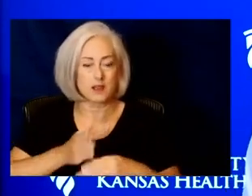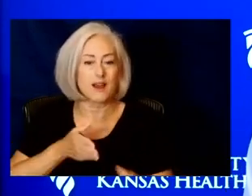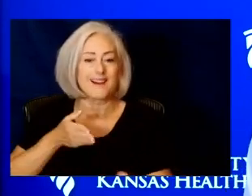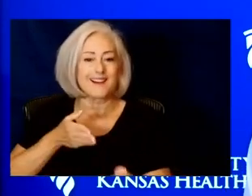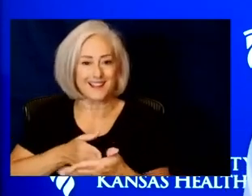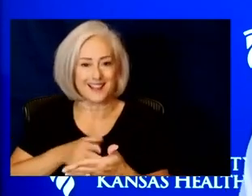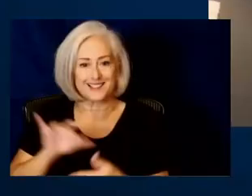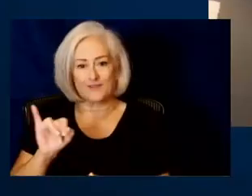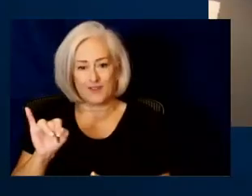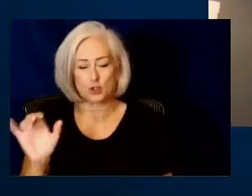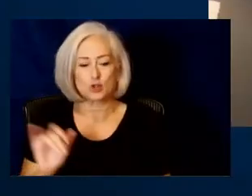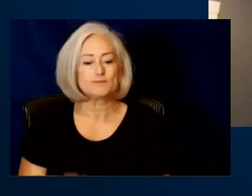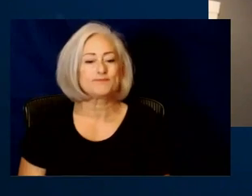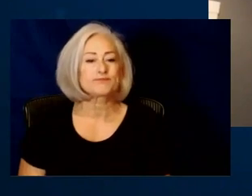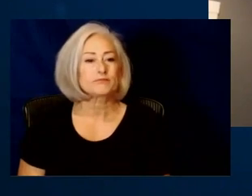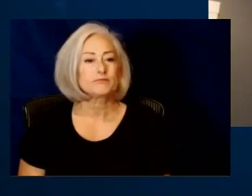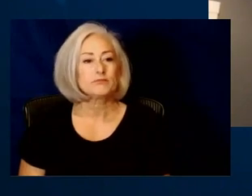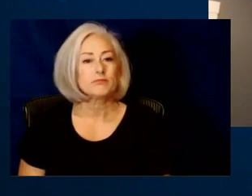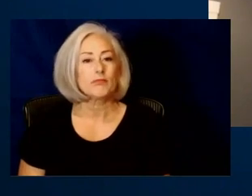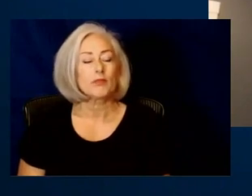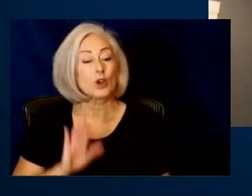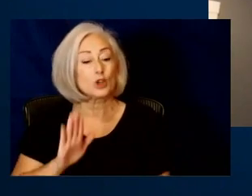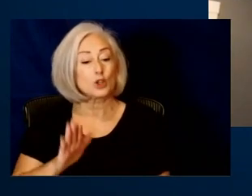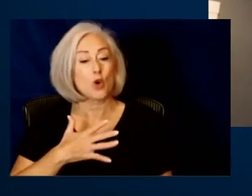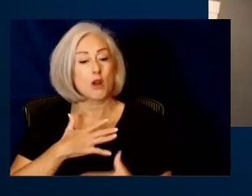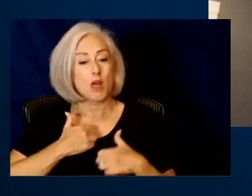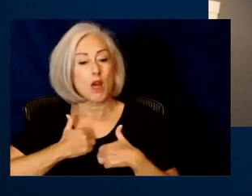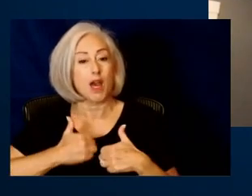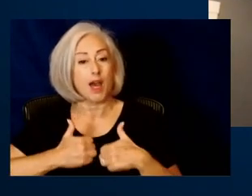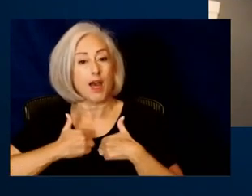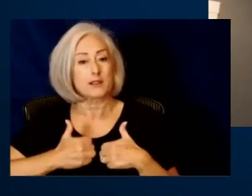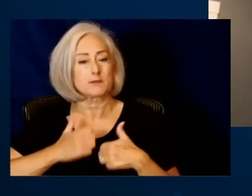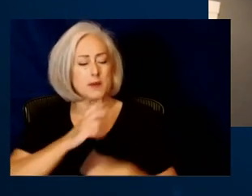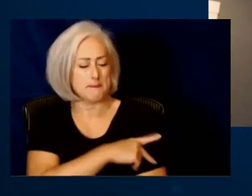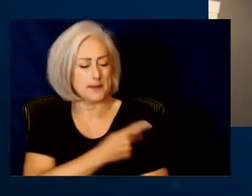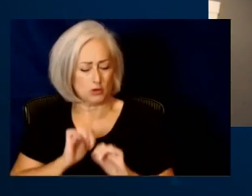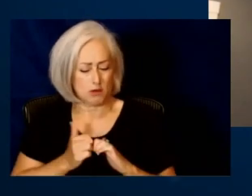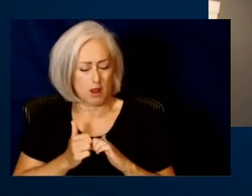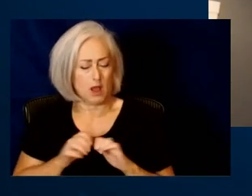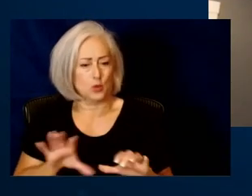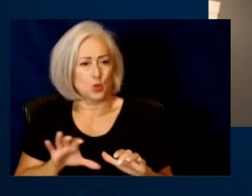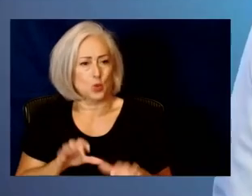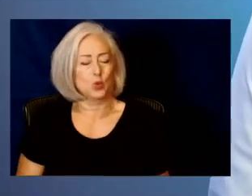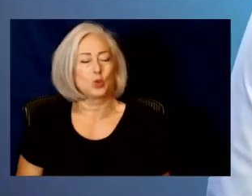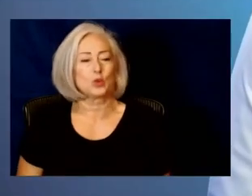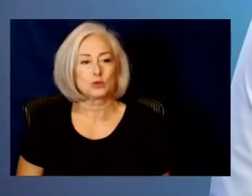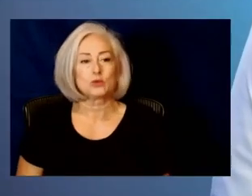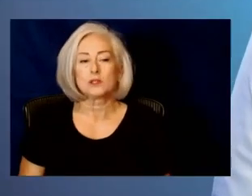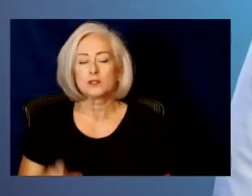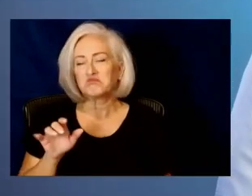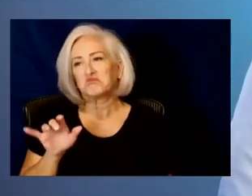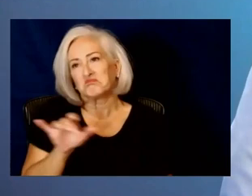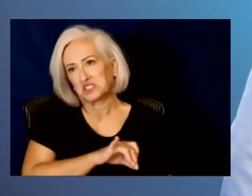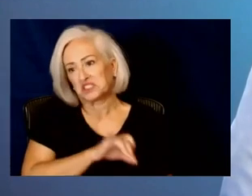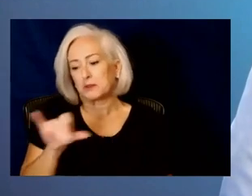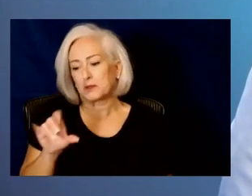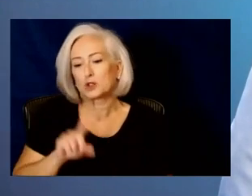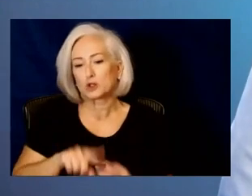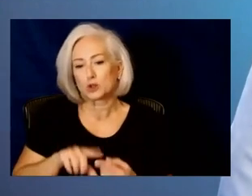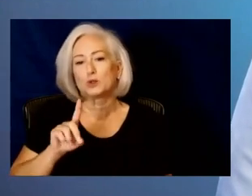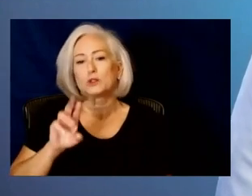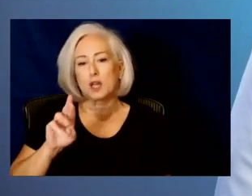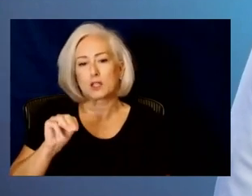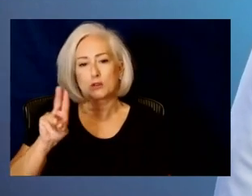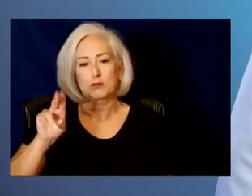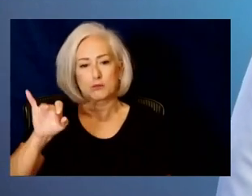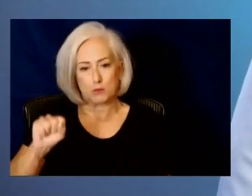well. And your asthma patients, how are they doing with COVID? They're similar to what Dr. Mermis mentioned with our CF